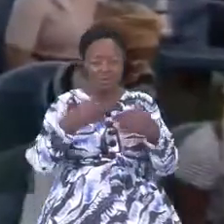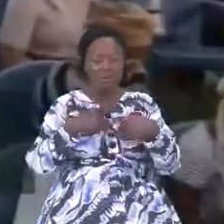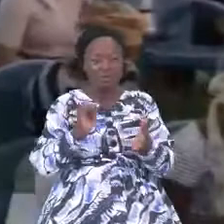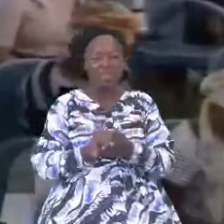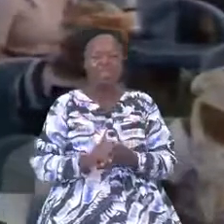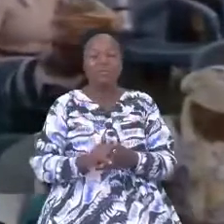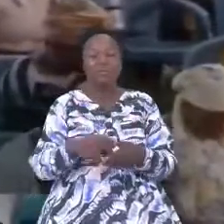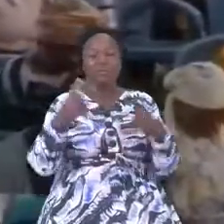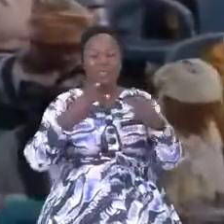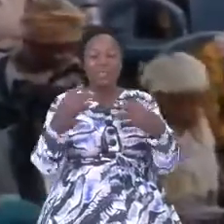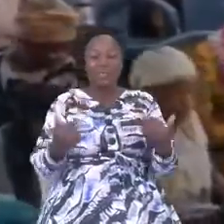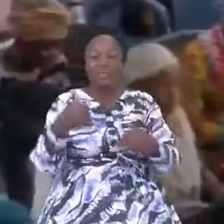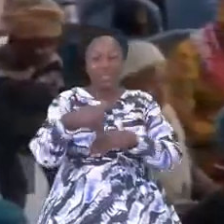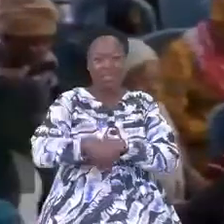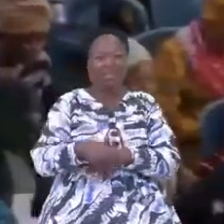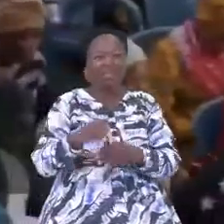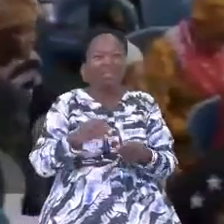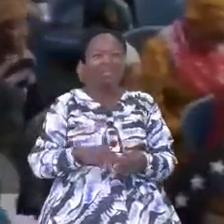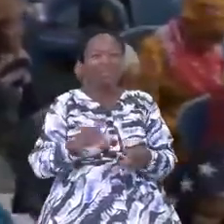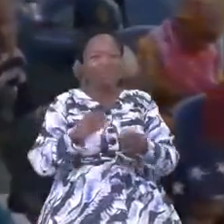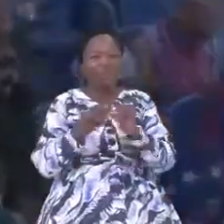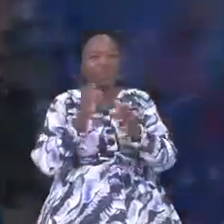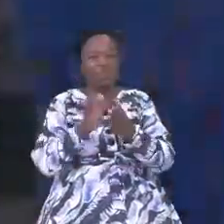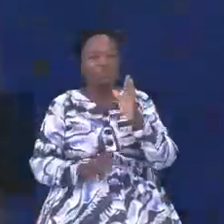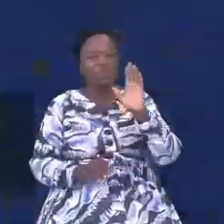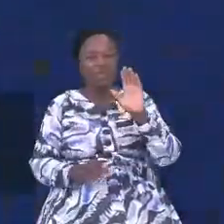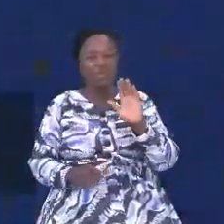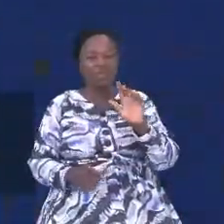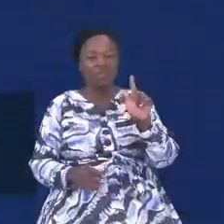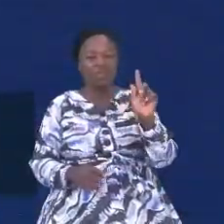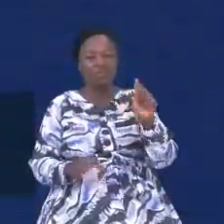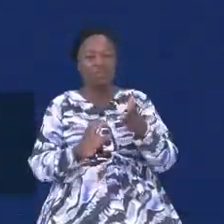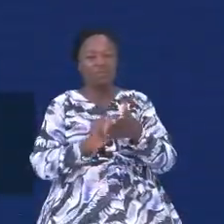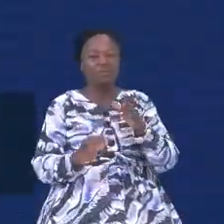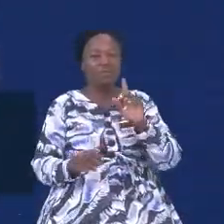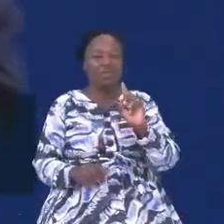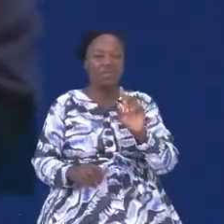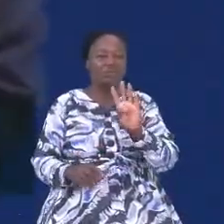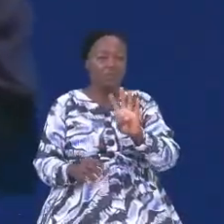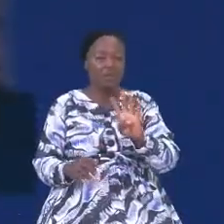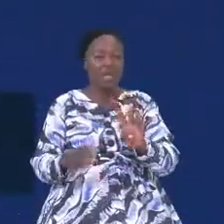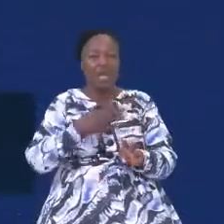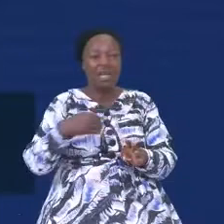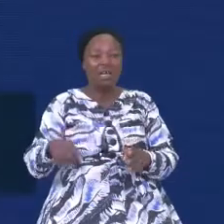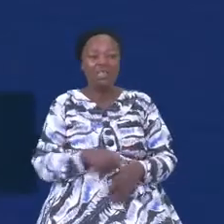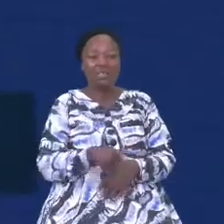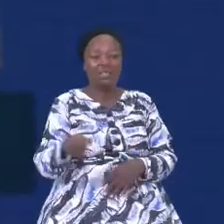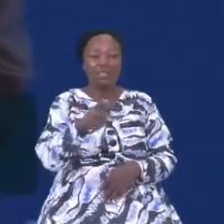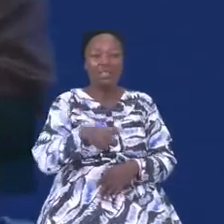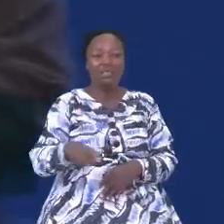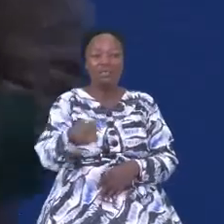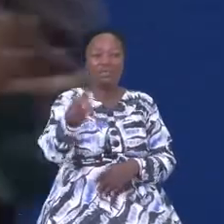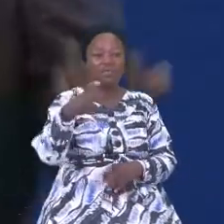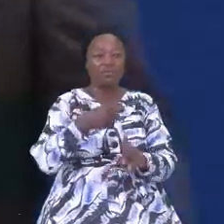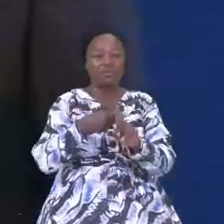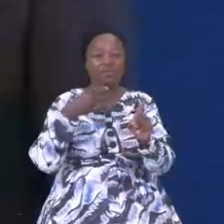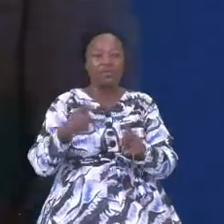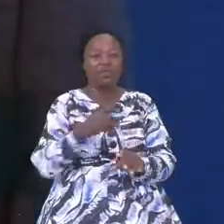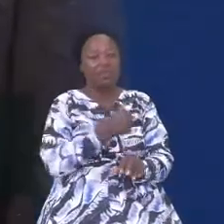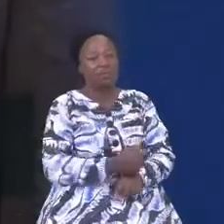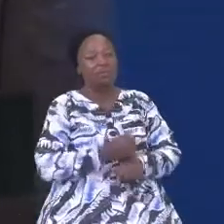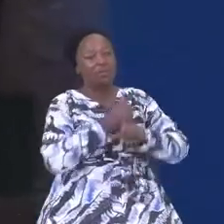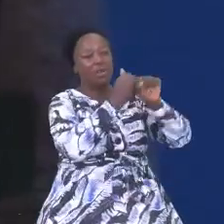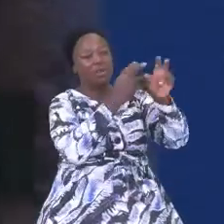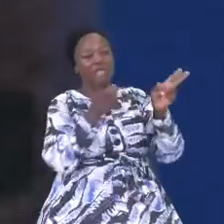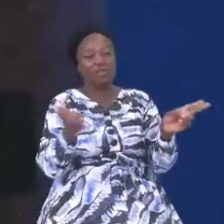Numbers 21, reading from verse 4. And they journeyed from the Mount